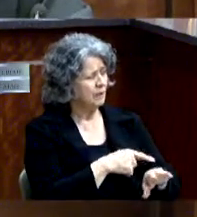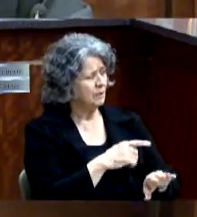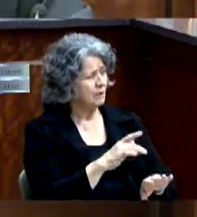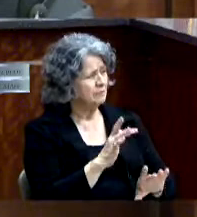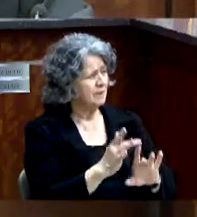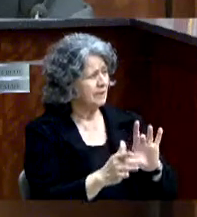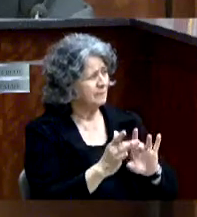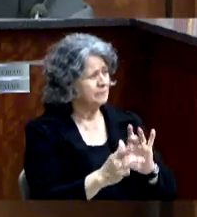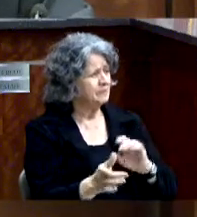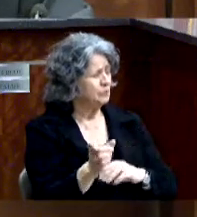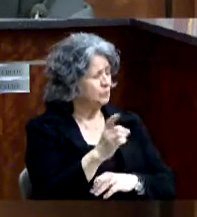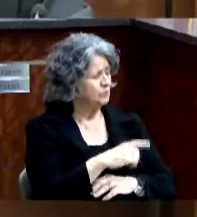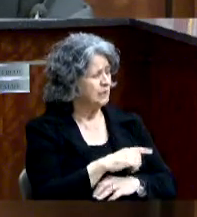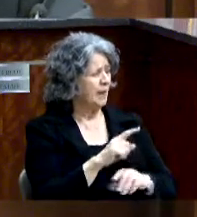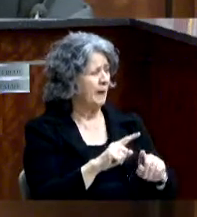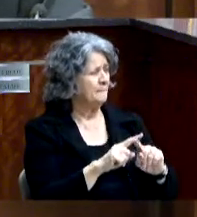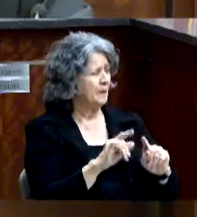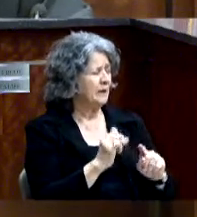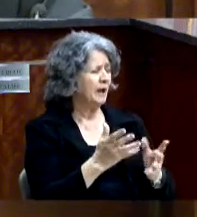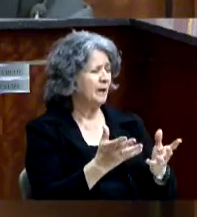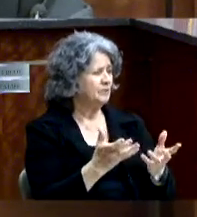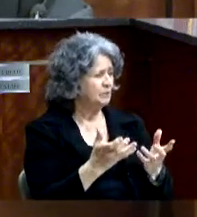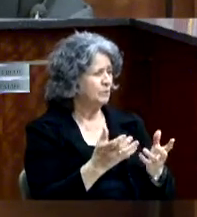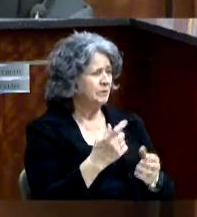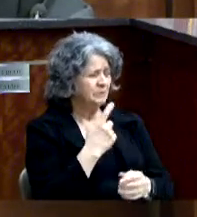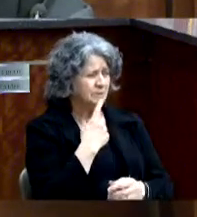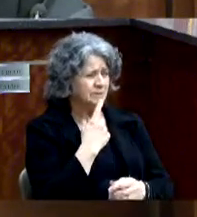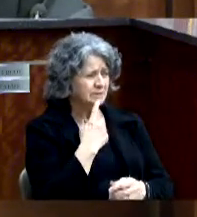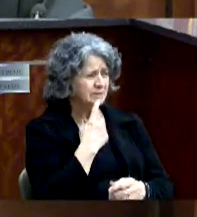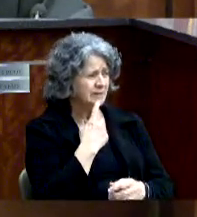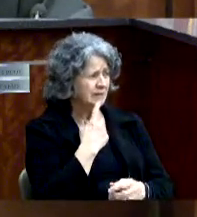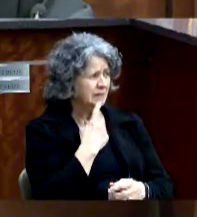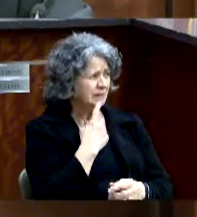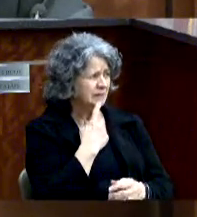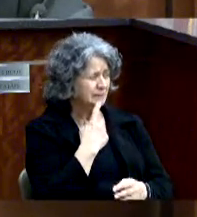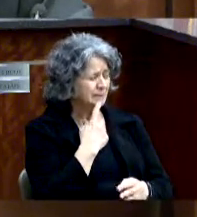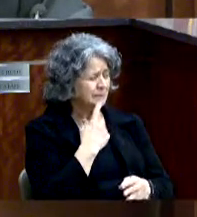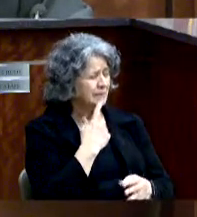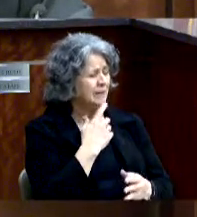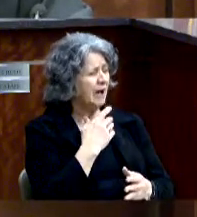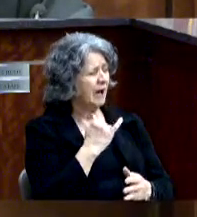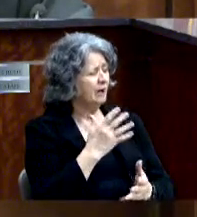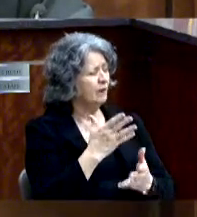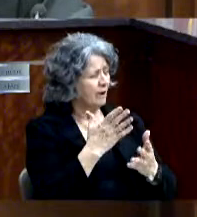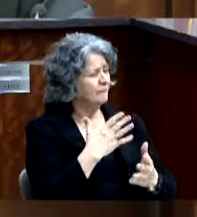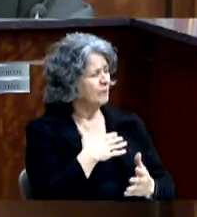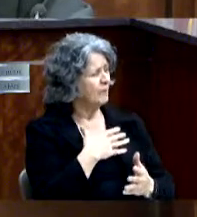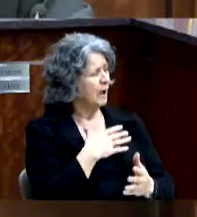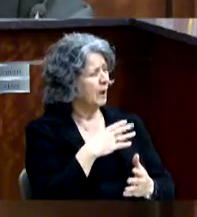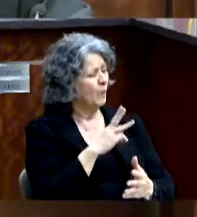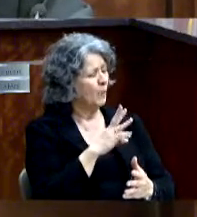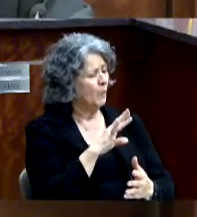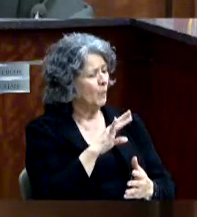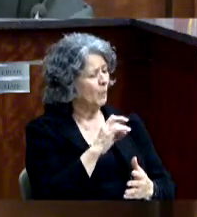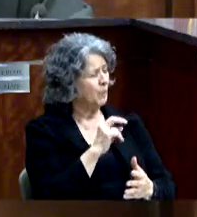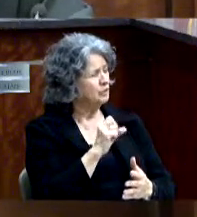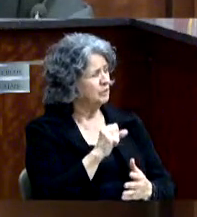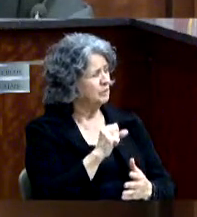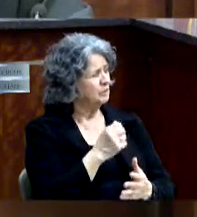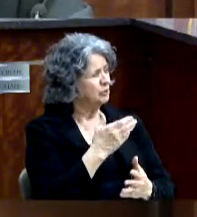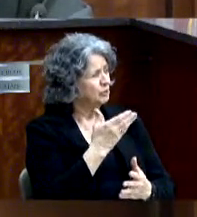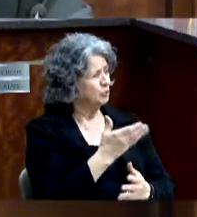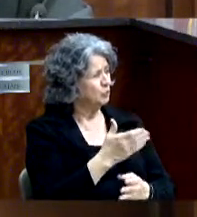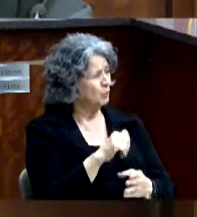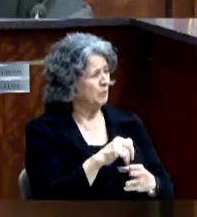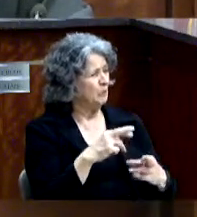today, but I want to extend my well wishes to you in retirement. I'm sure you'll